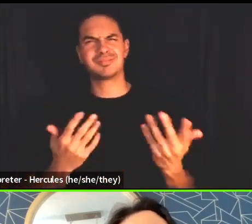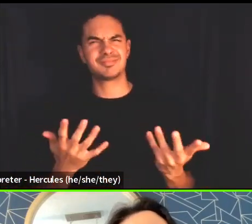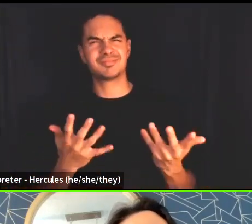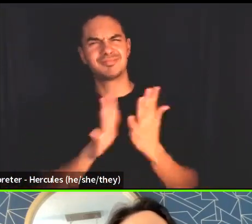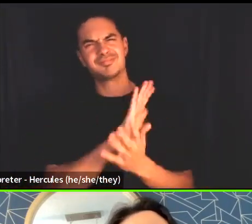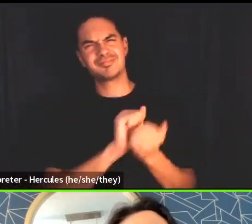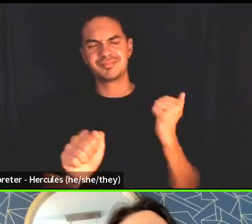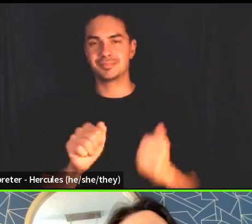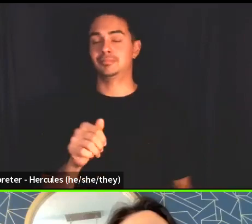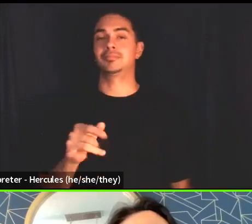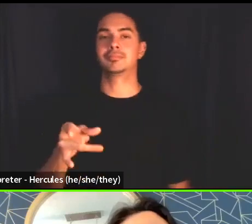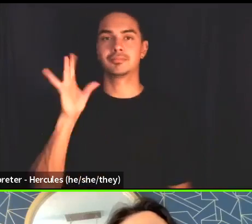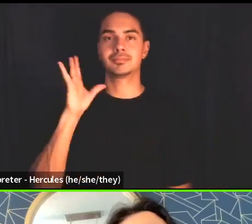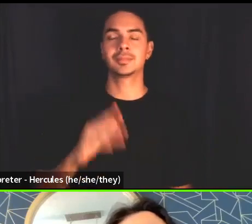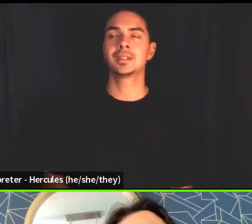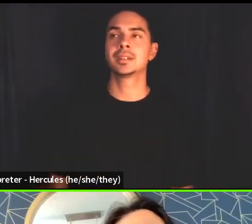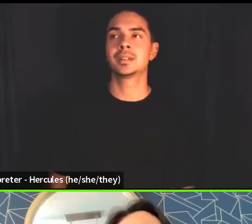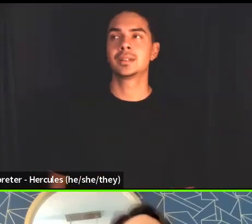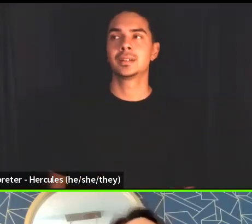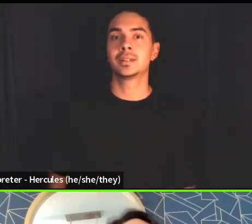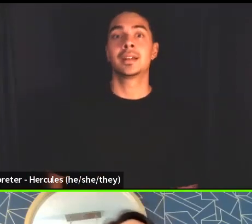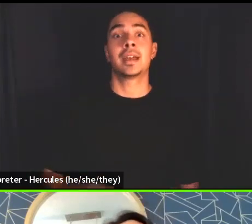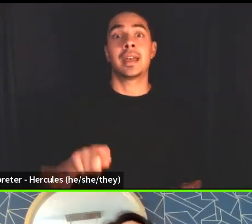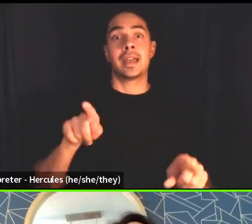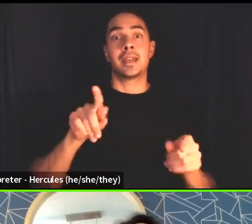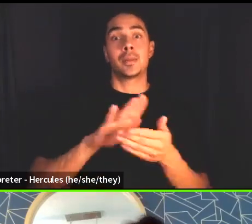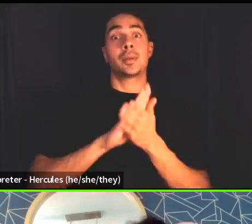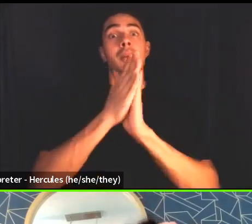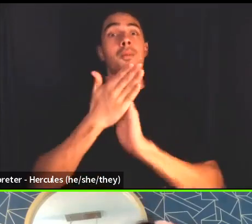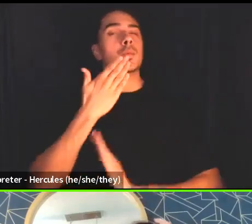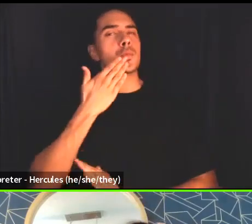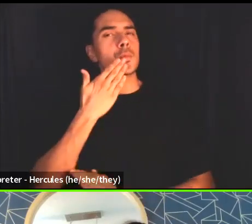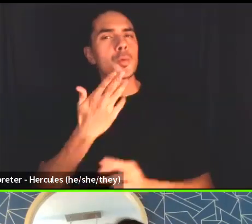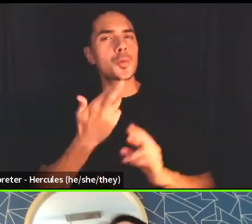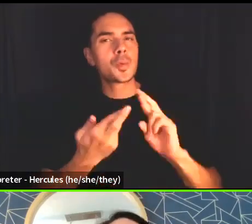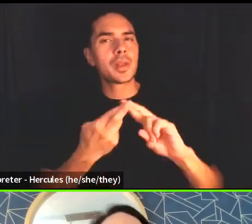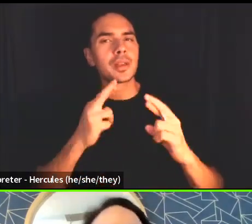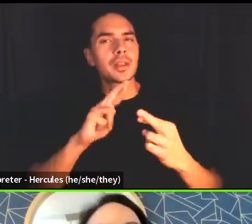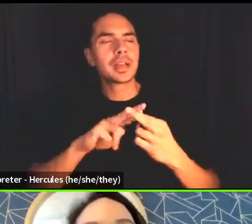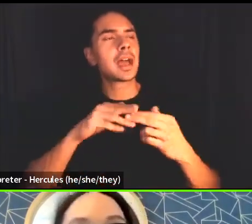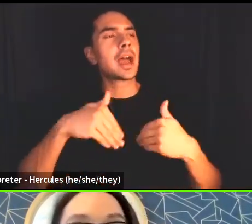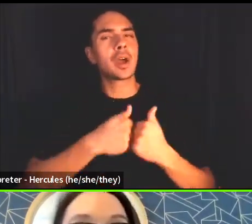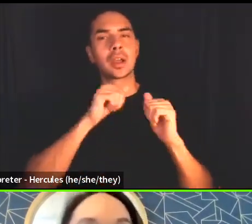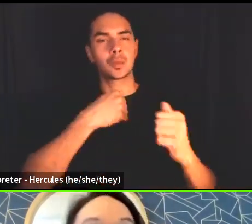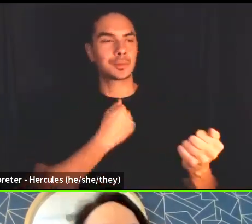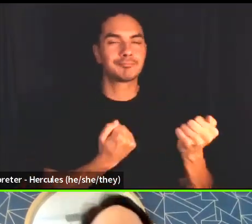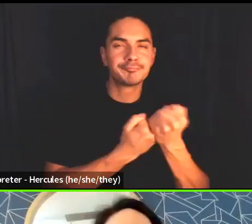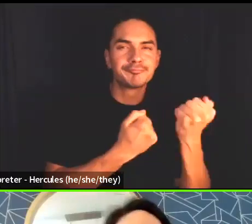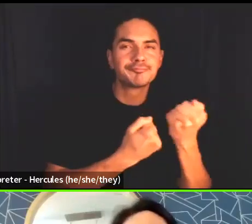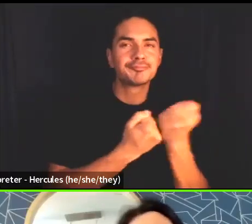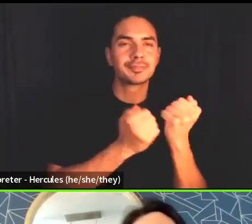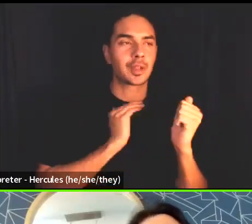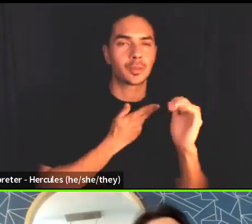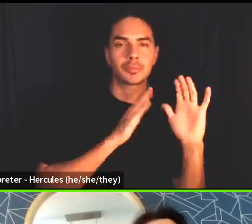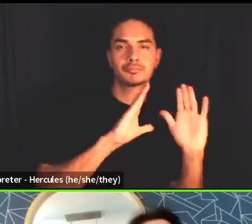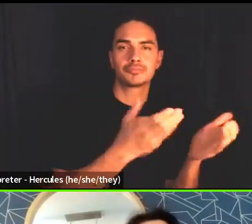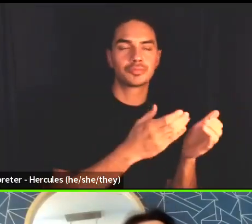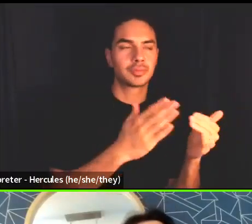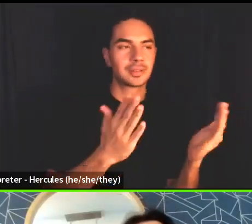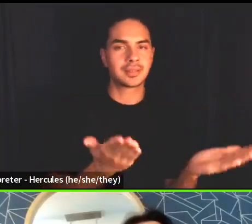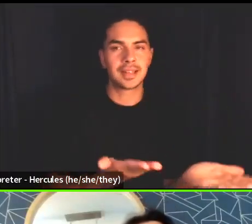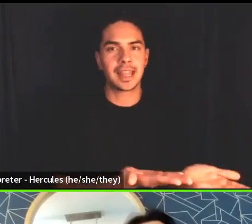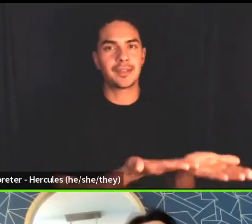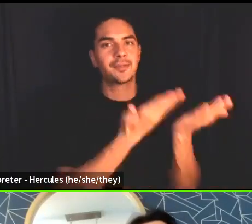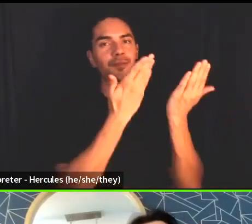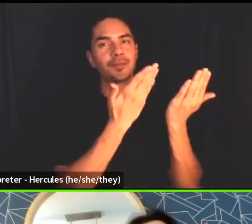a good relative is, how are we helping each other up, right? Like, lift each other up. And even accountability is about lifting each other